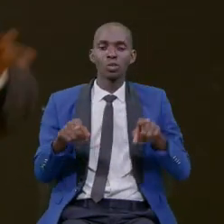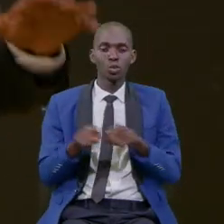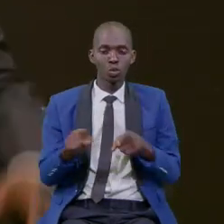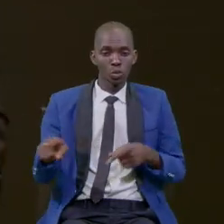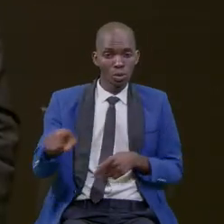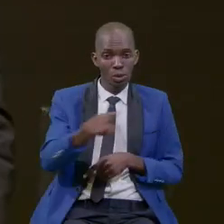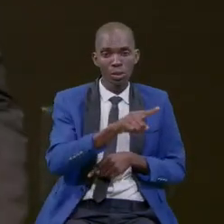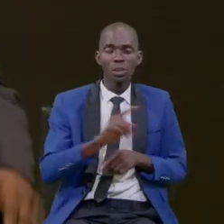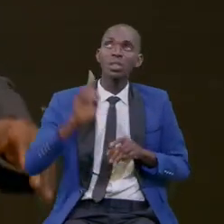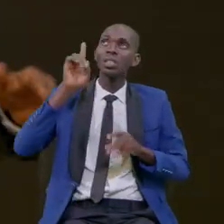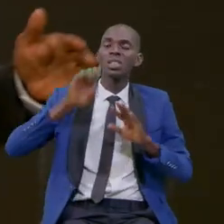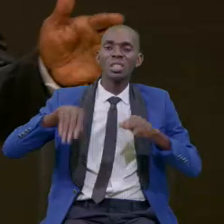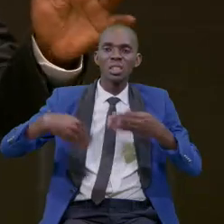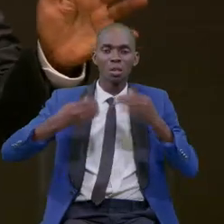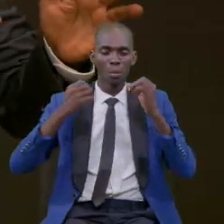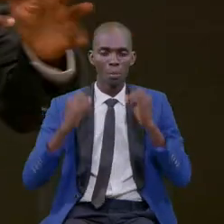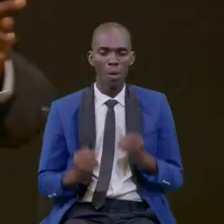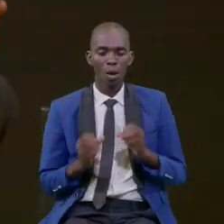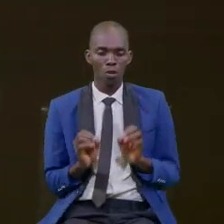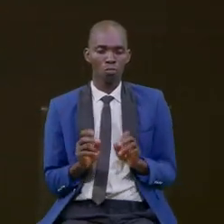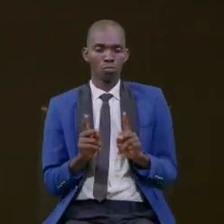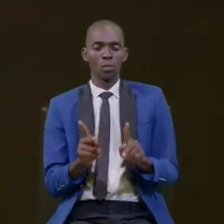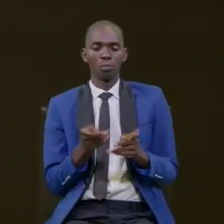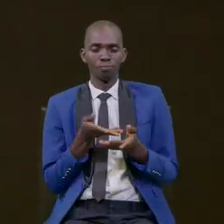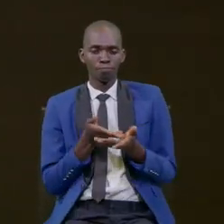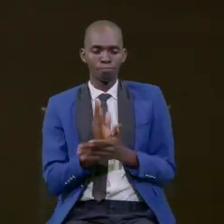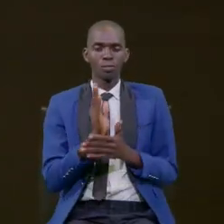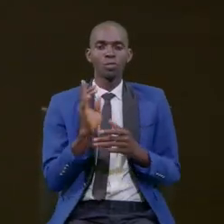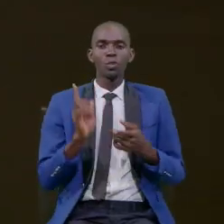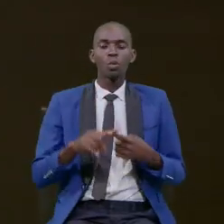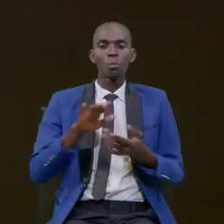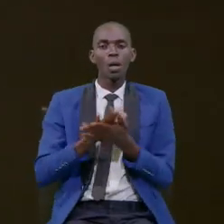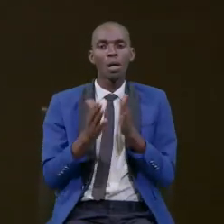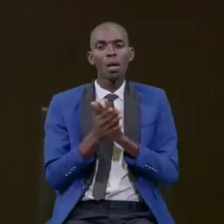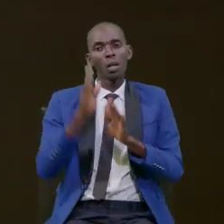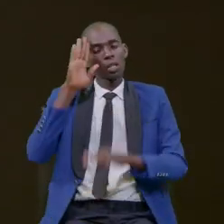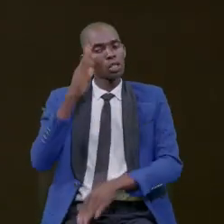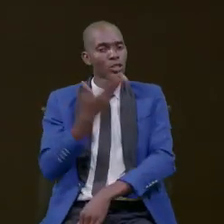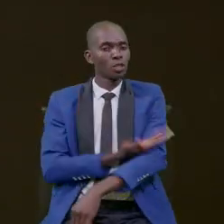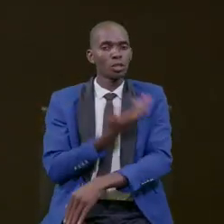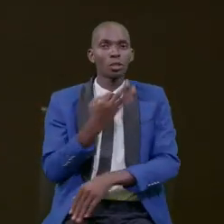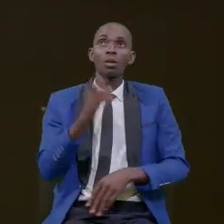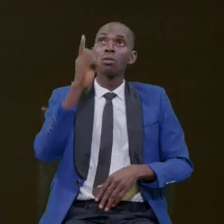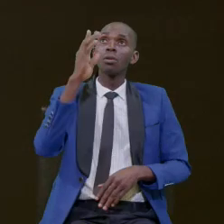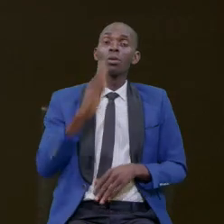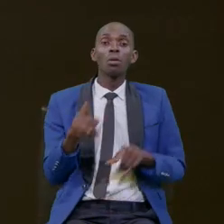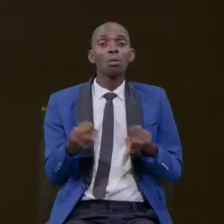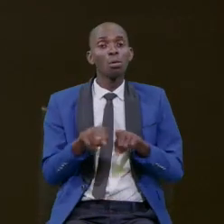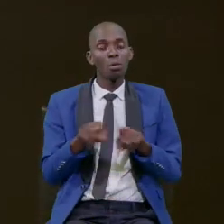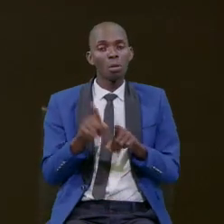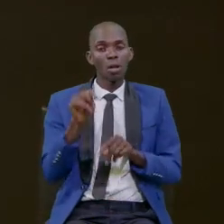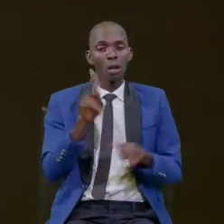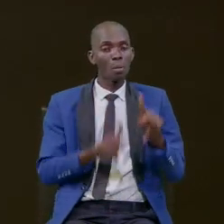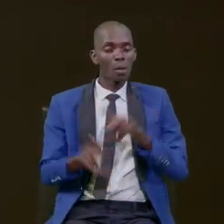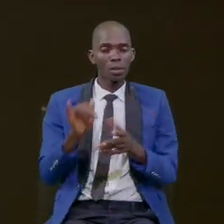the privilege, he gave the right to become the sons of God. even the people that believed in